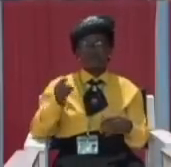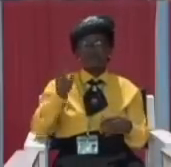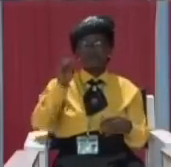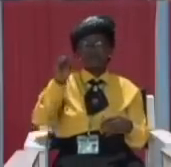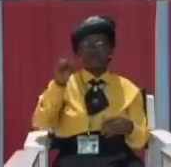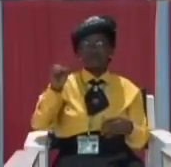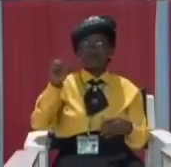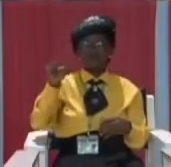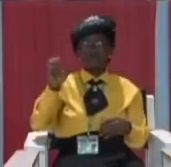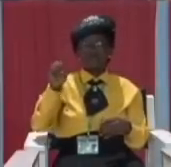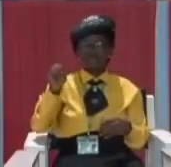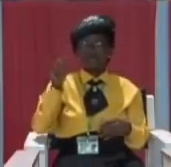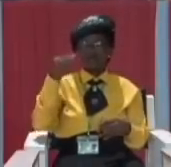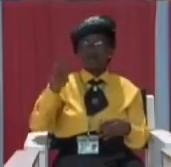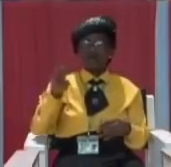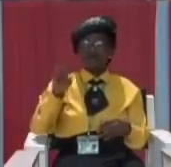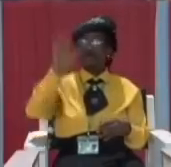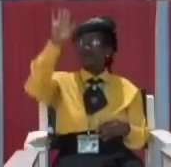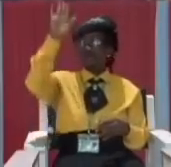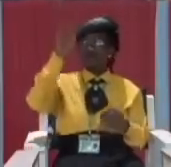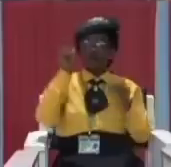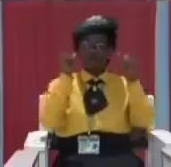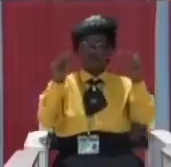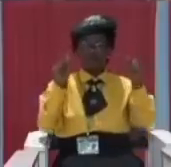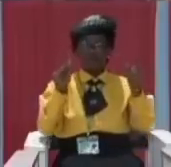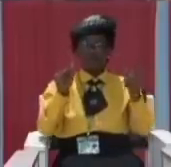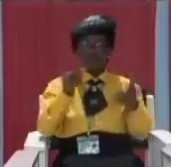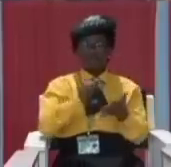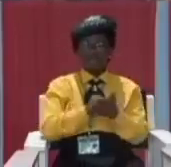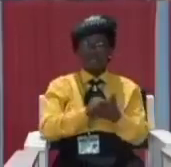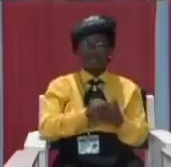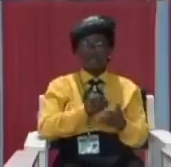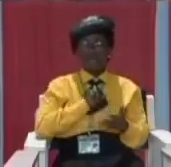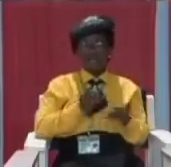your power. That I may reach the top